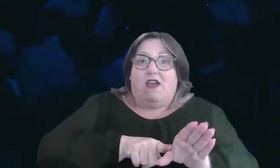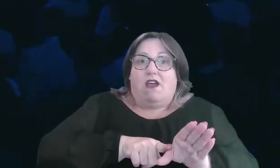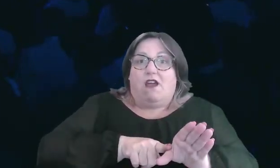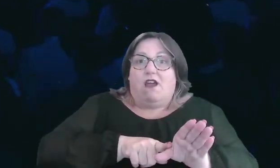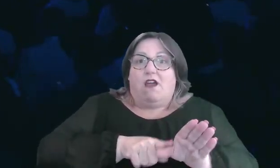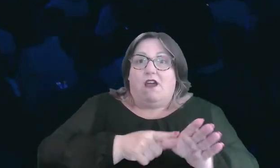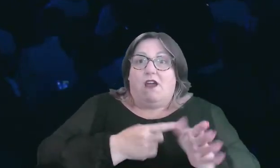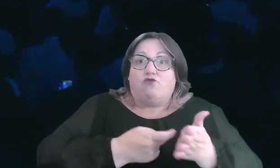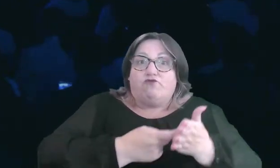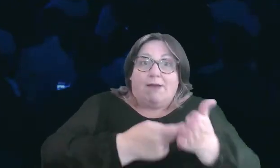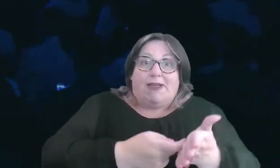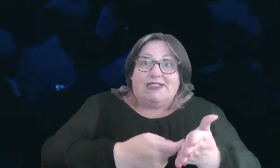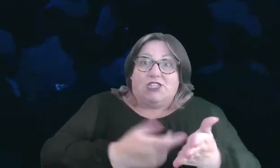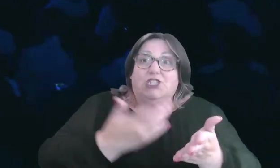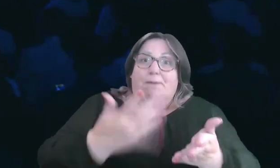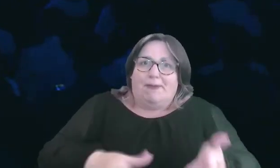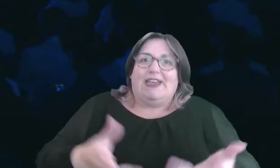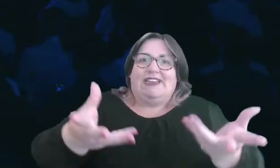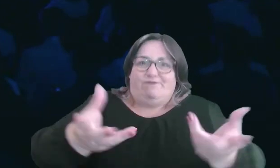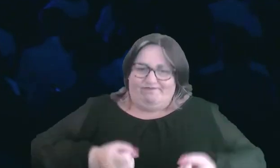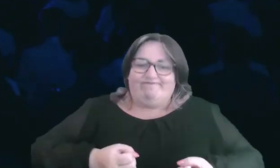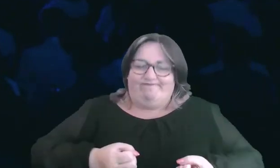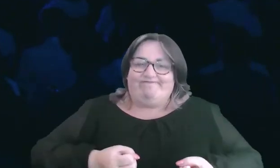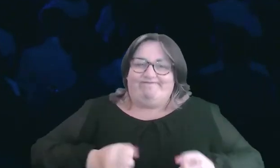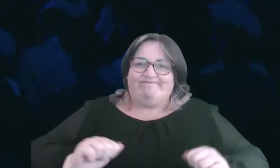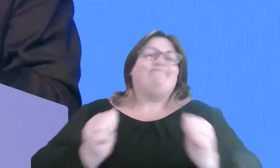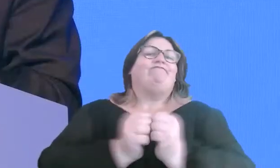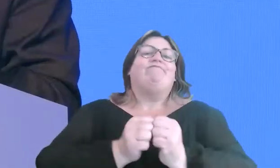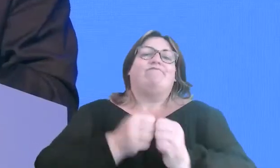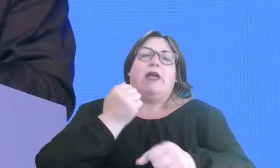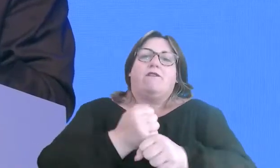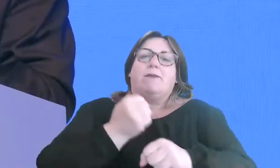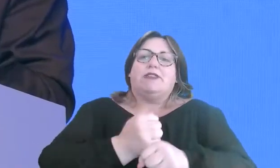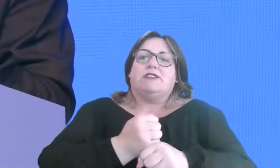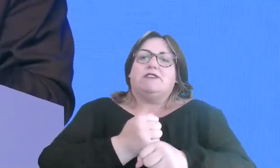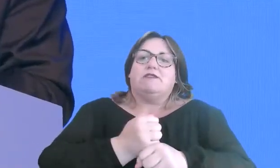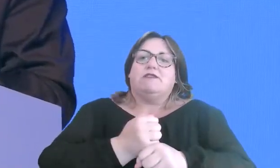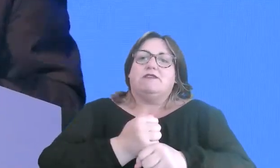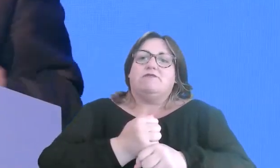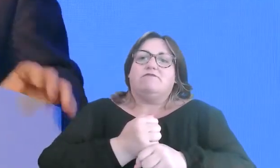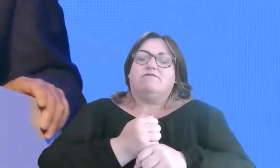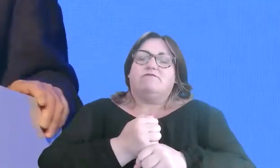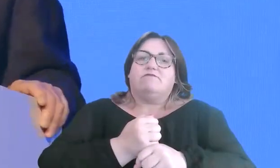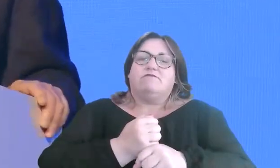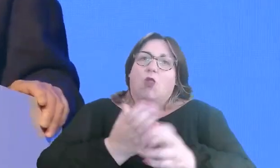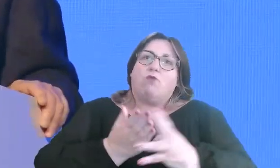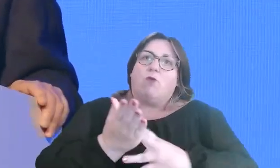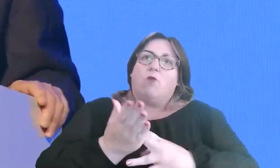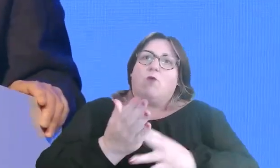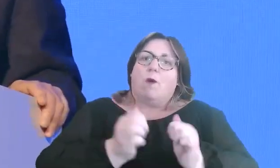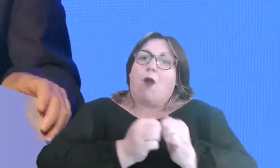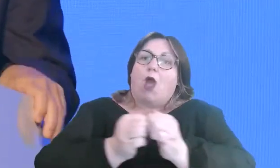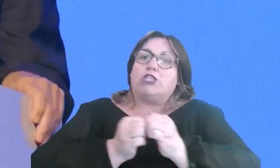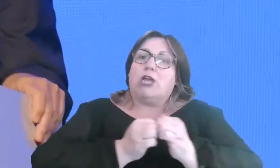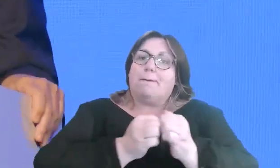government. And at the heart of it is partnership in action. And it shows our ambition that we